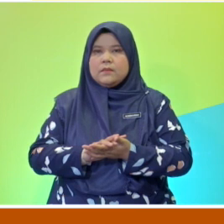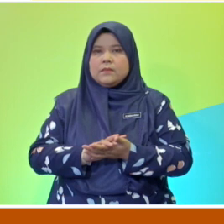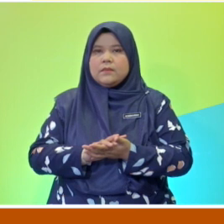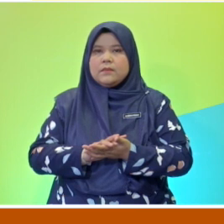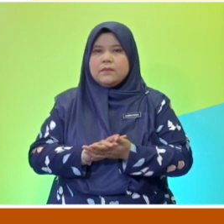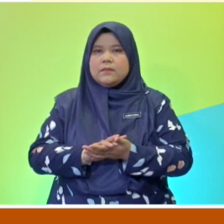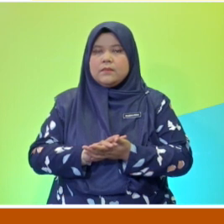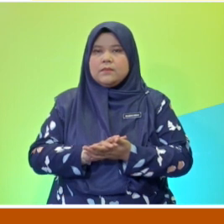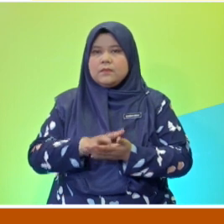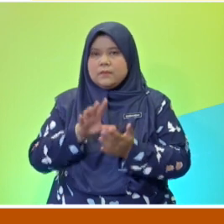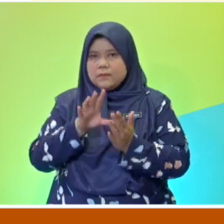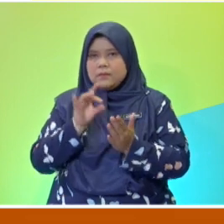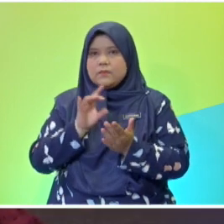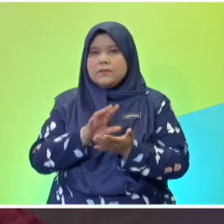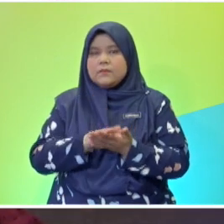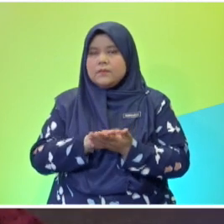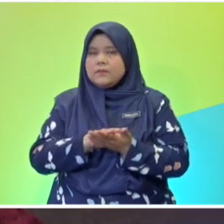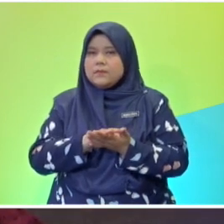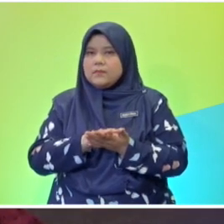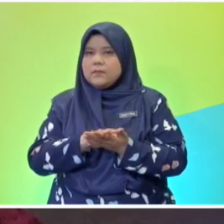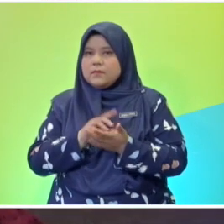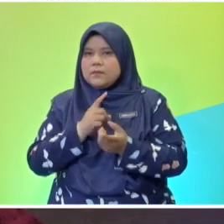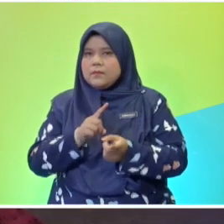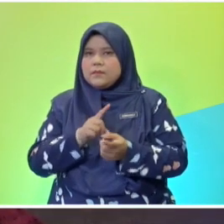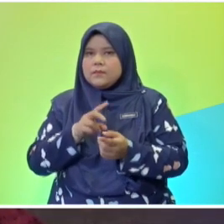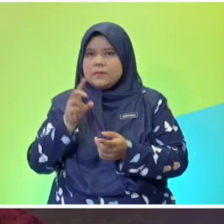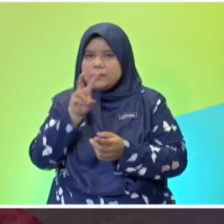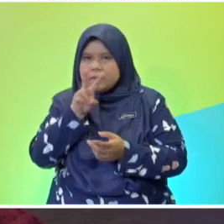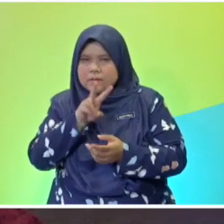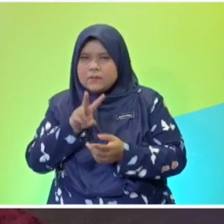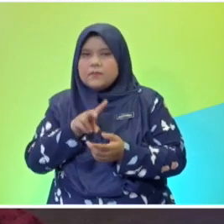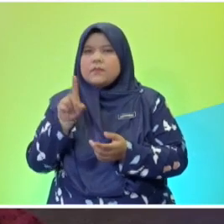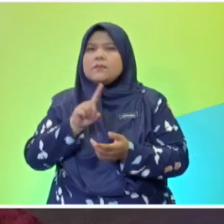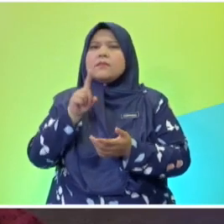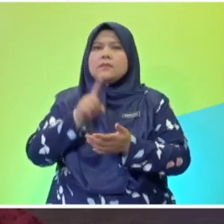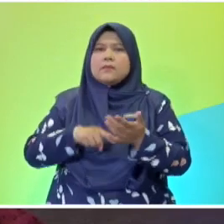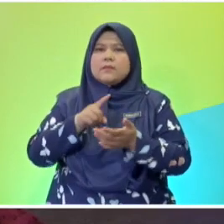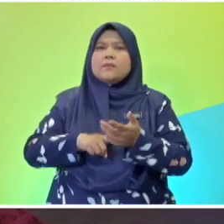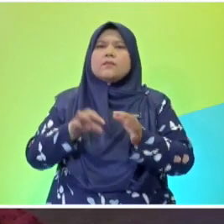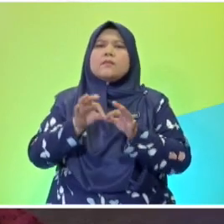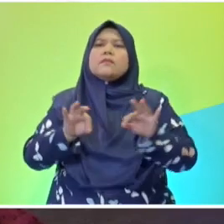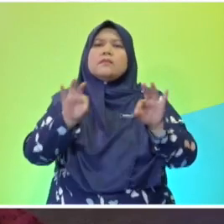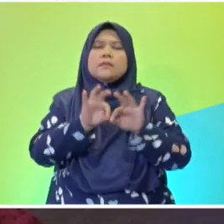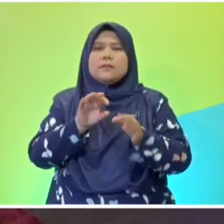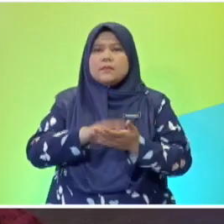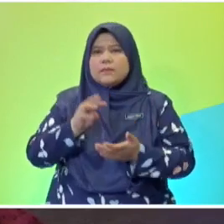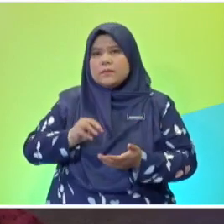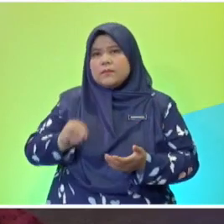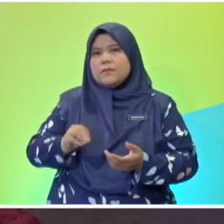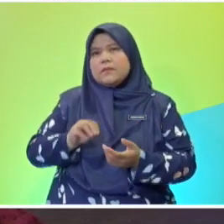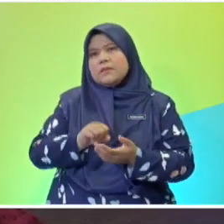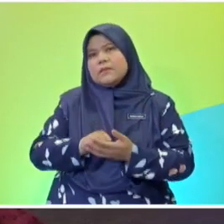So Okay, Chris, can you identify what important information that students